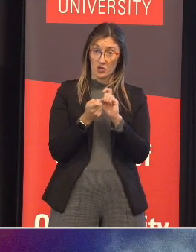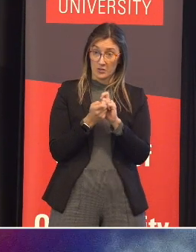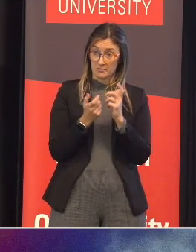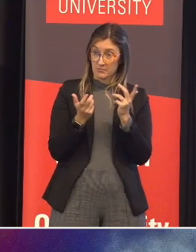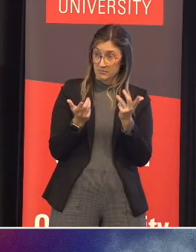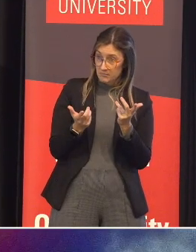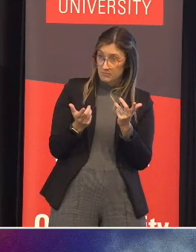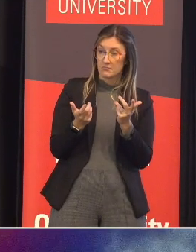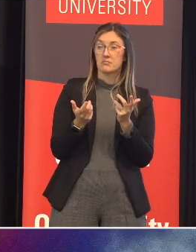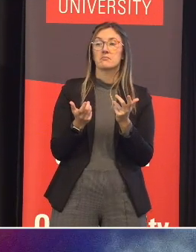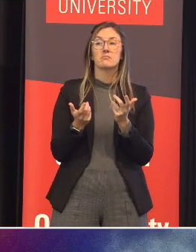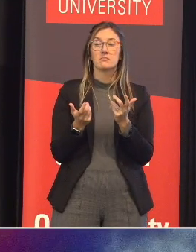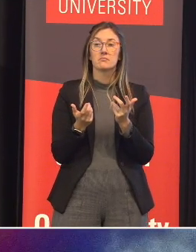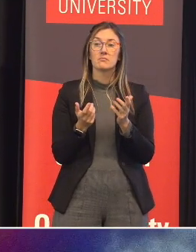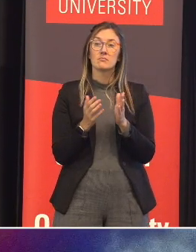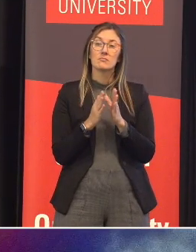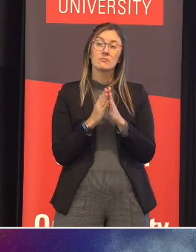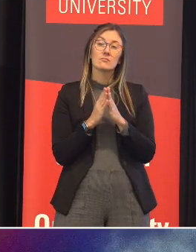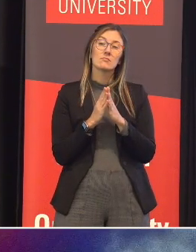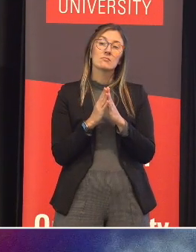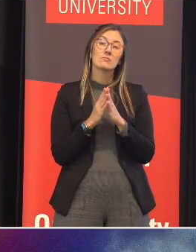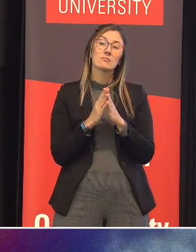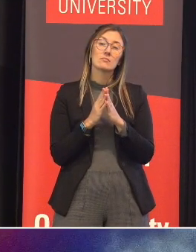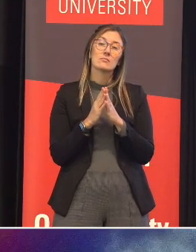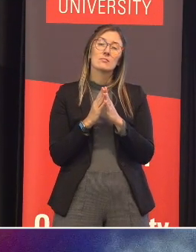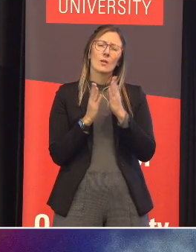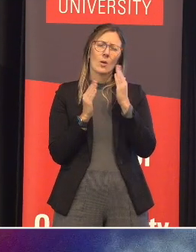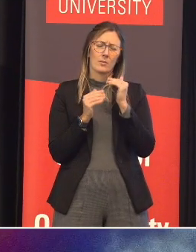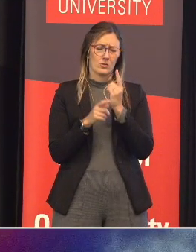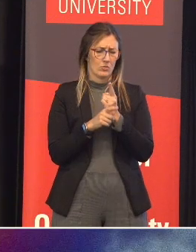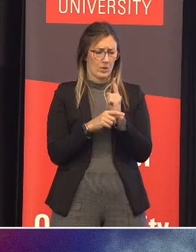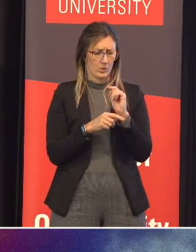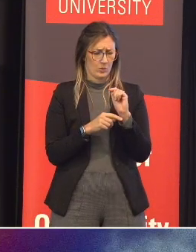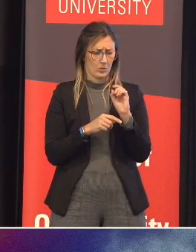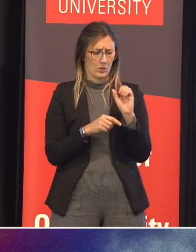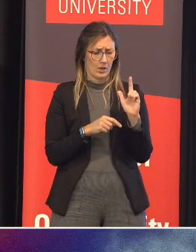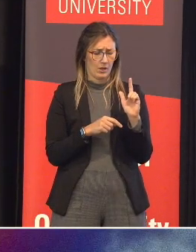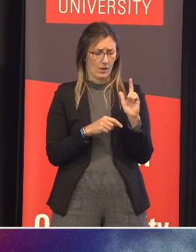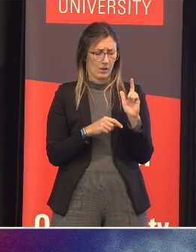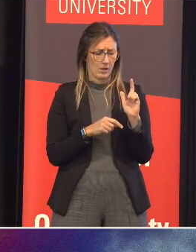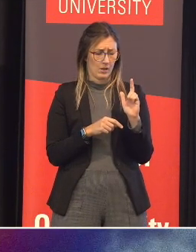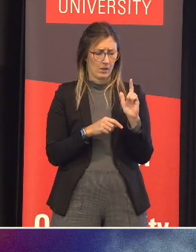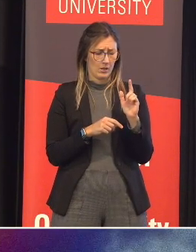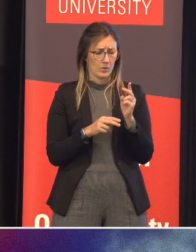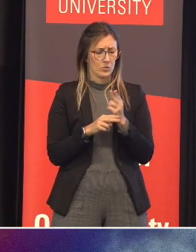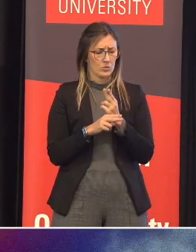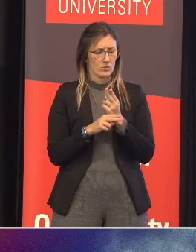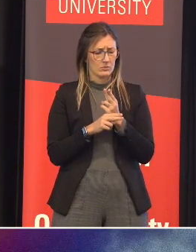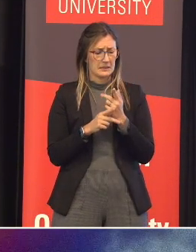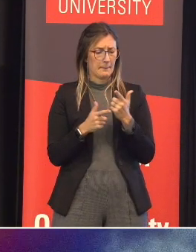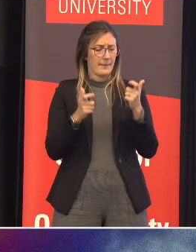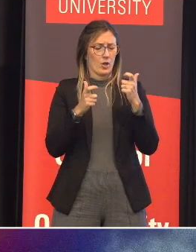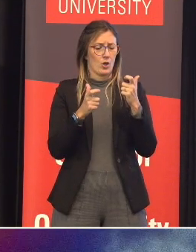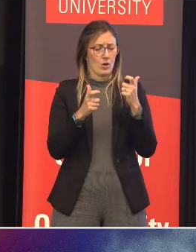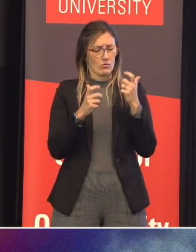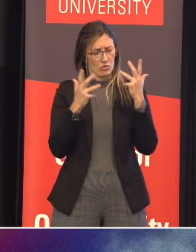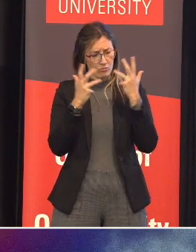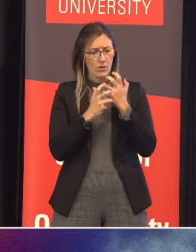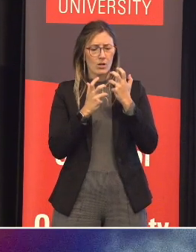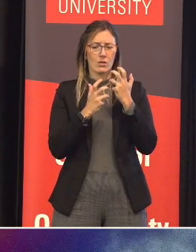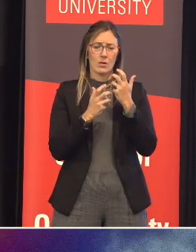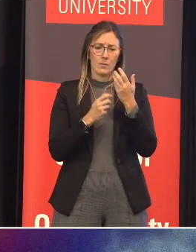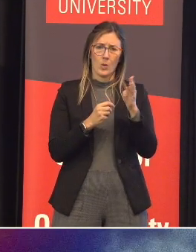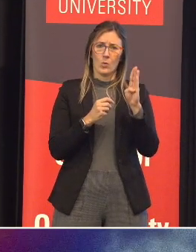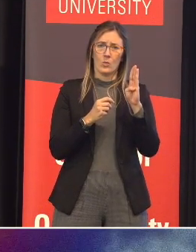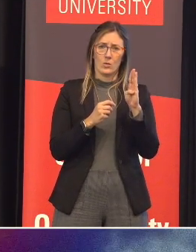and use. Hopefully that's the right tool. Let's use a bigger, bolder blue. Did I do the highlighting? I did.